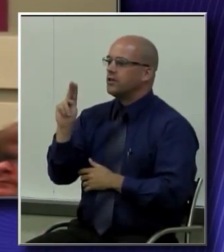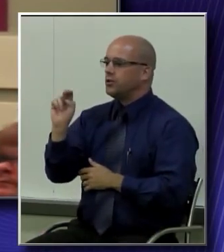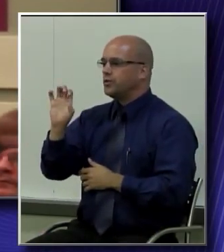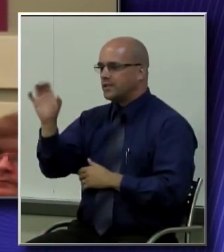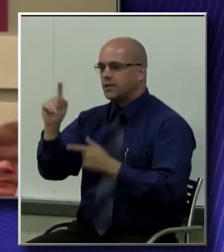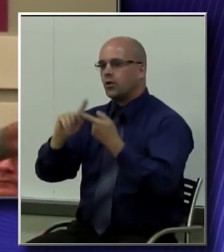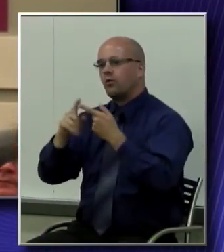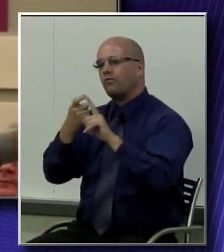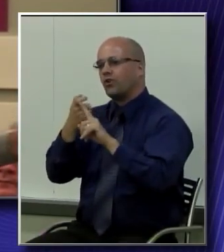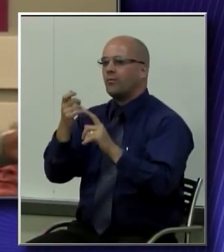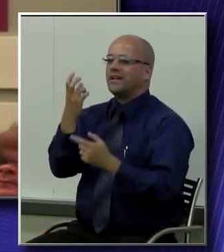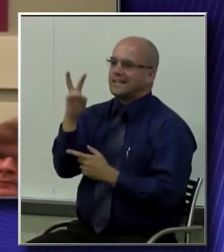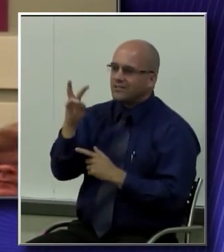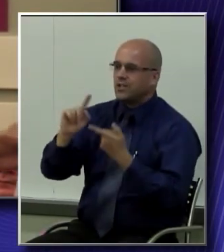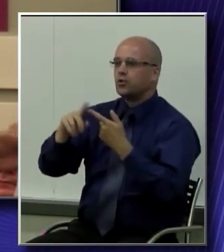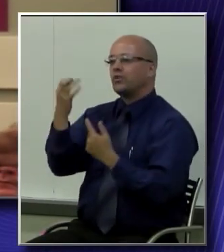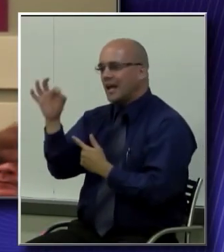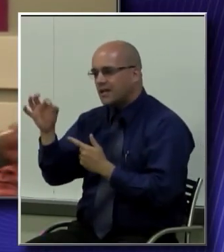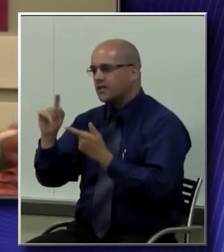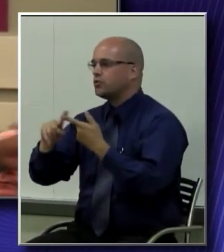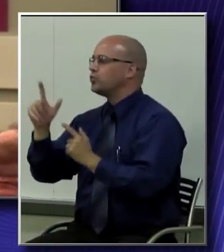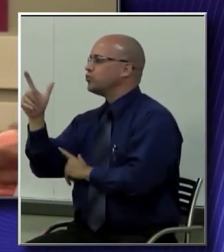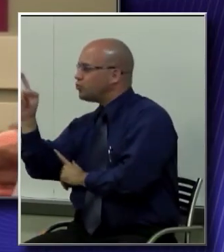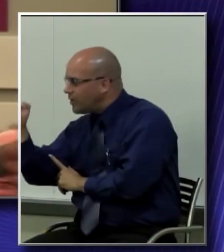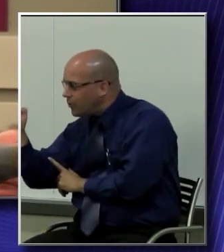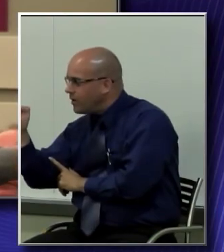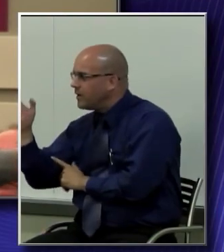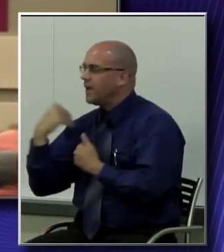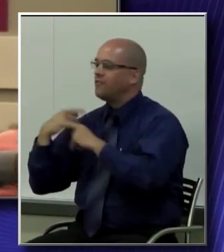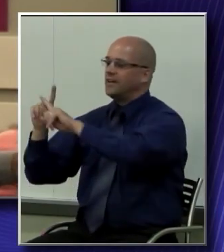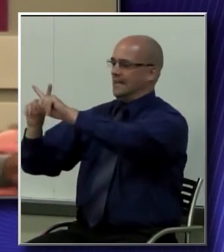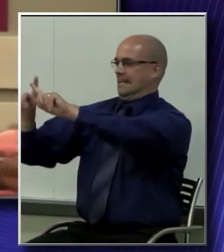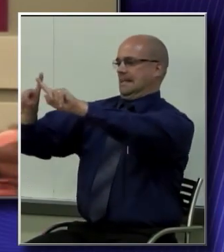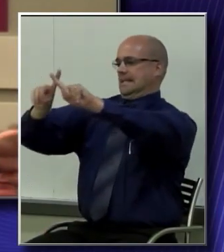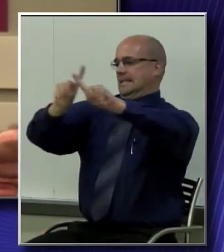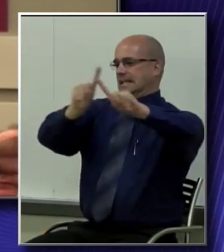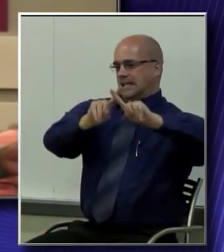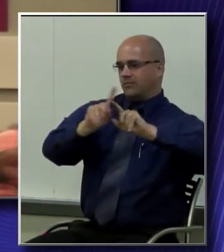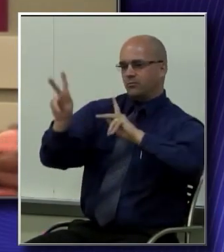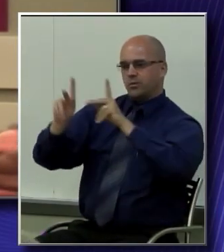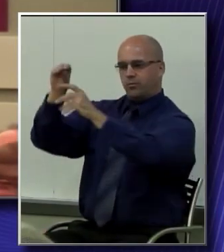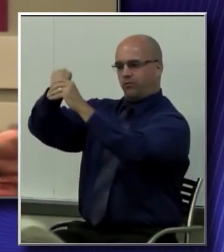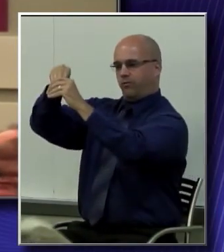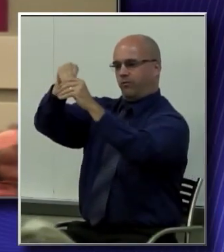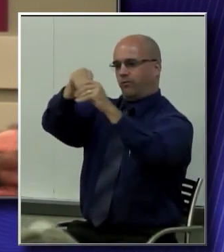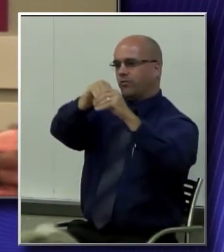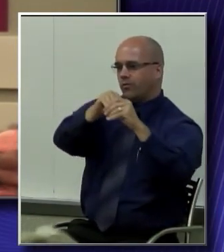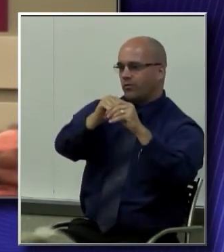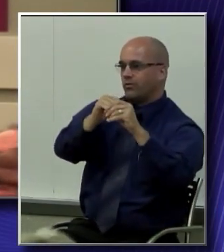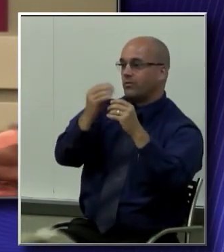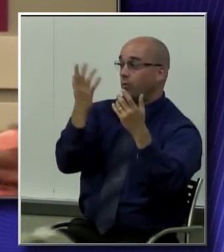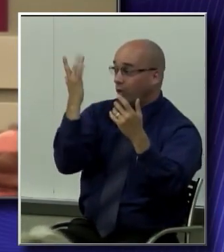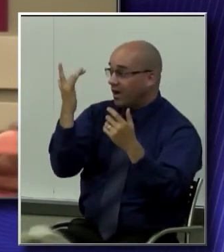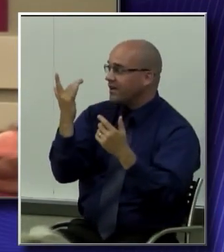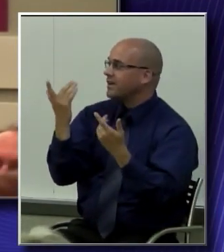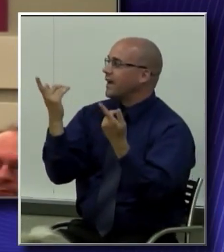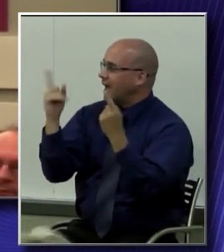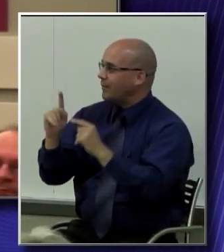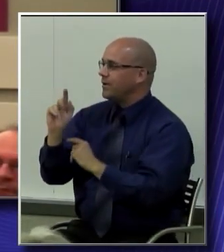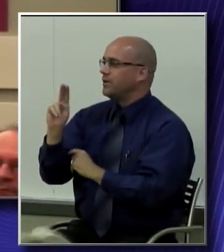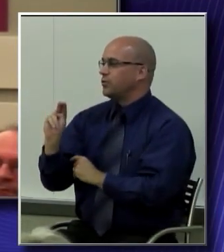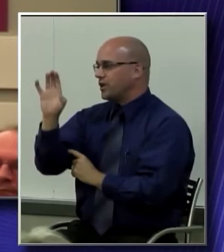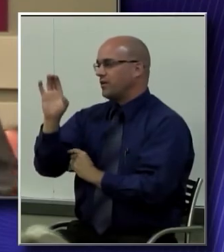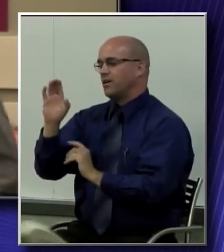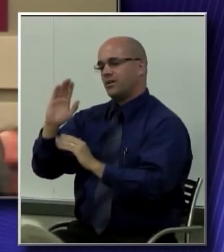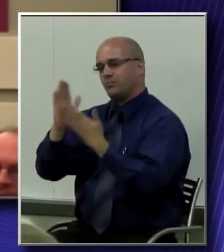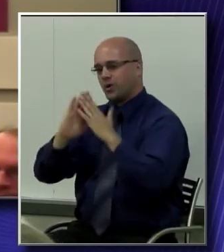19 colleges, 19 to 21, and have different diversity across the whole state of North Carolina, so that way the state of North Carolina could be the number one state for education.